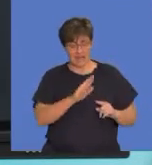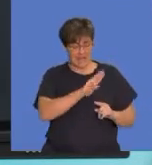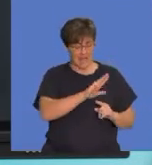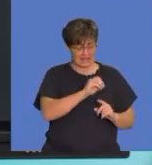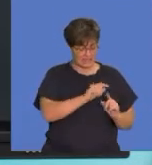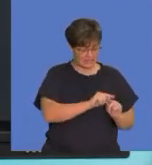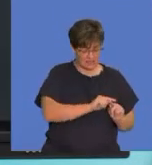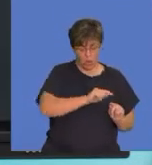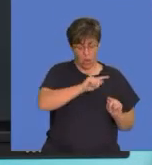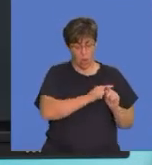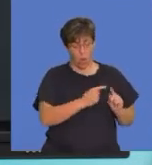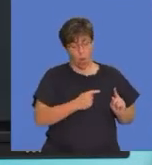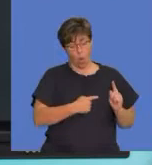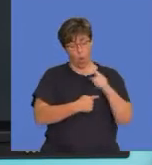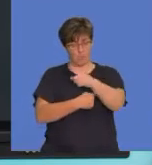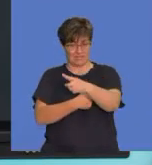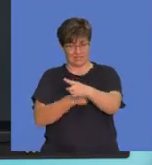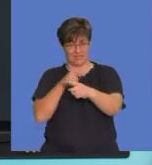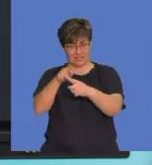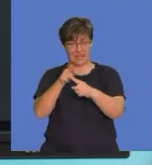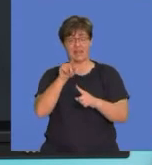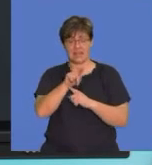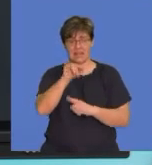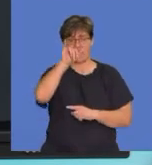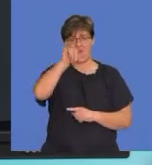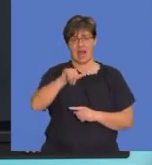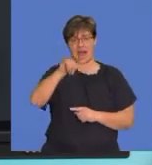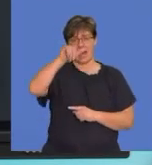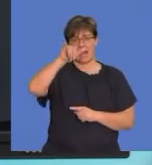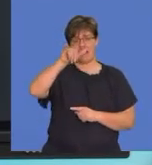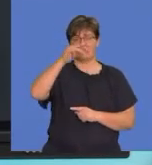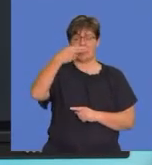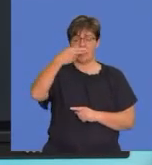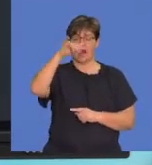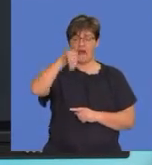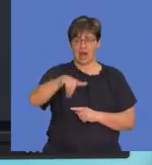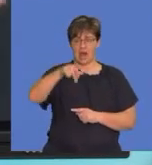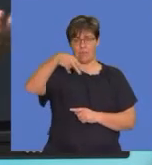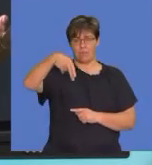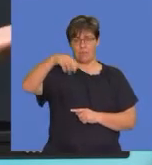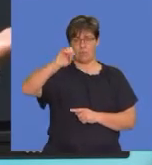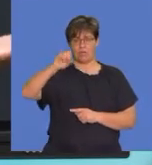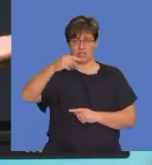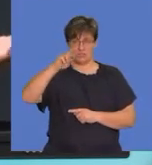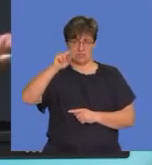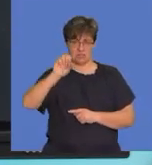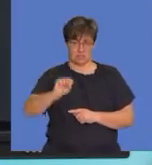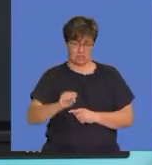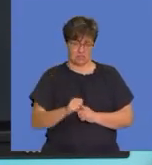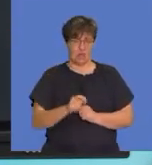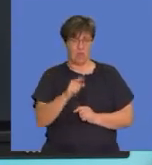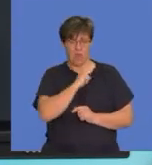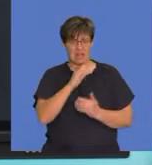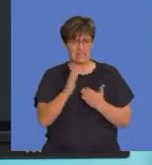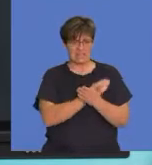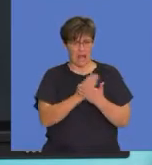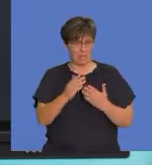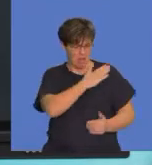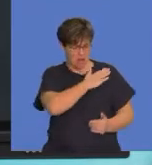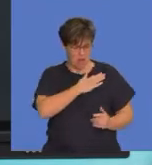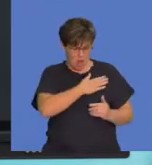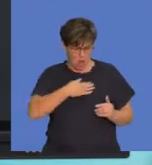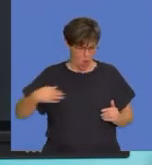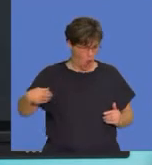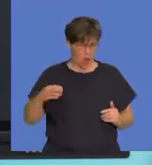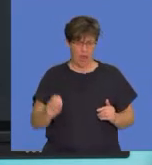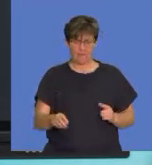90 degrees. Then can I call it a hypotenuse side, not only long, because remember some triangles, they do have longer